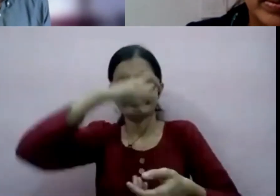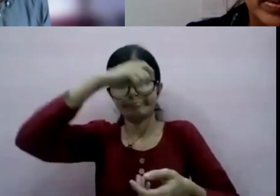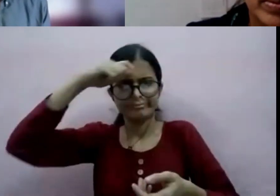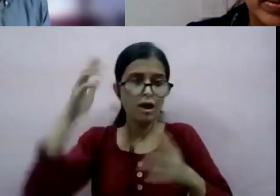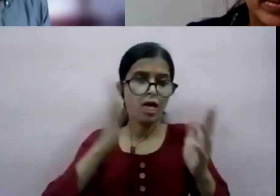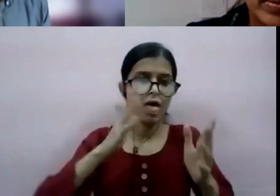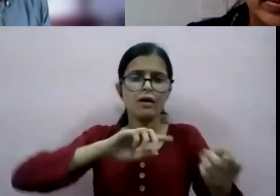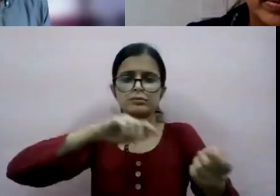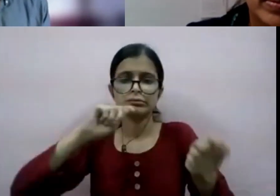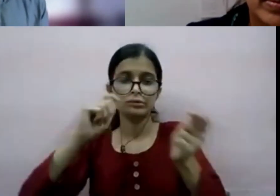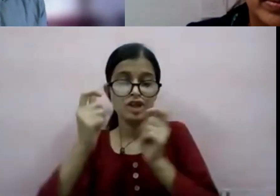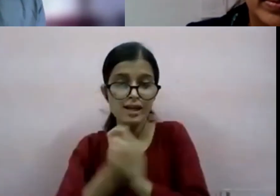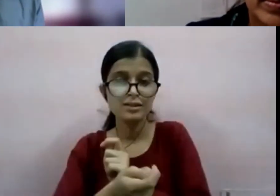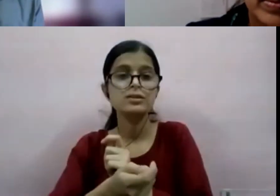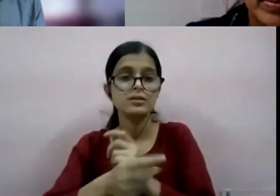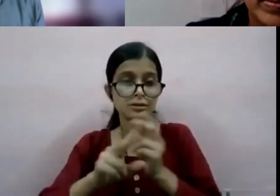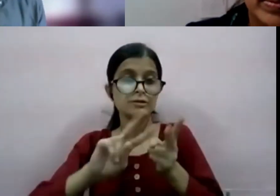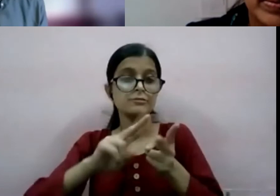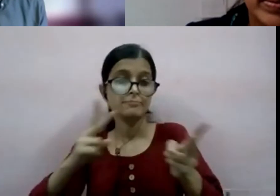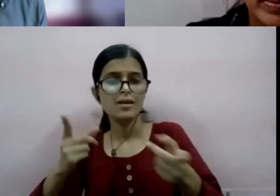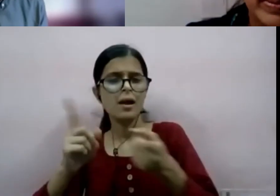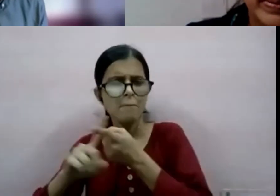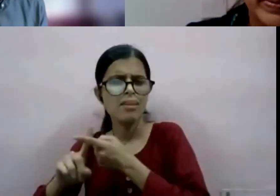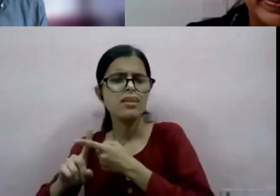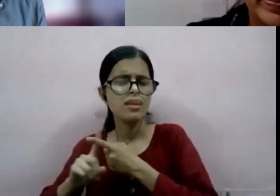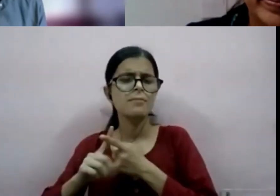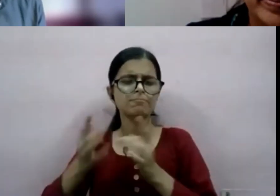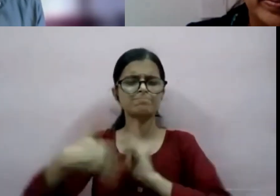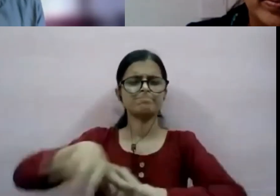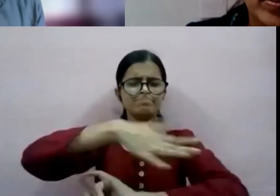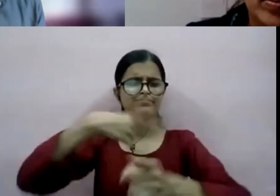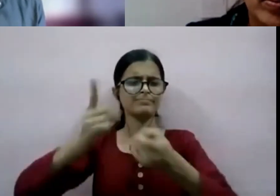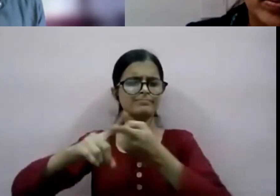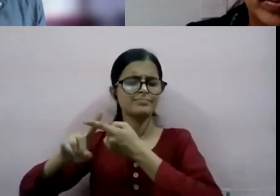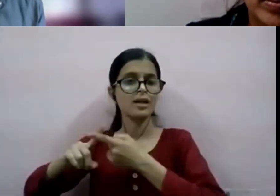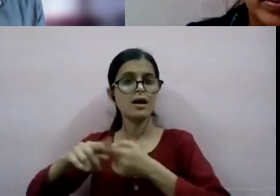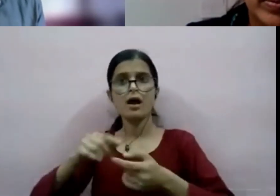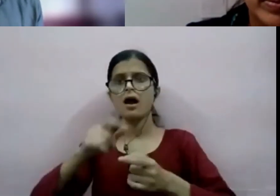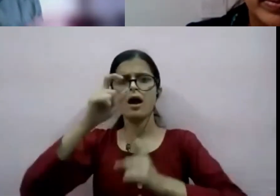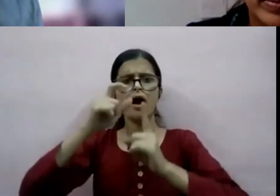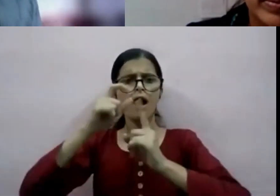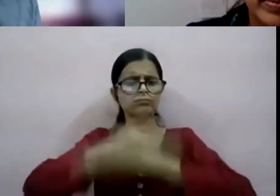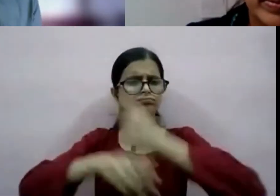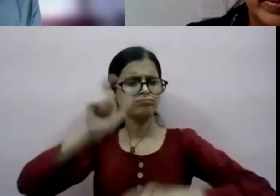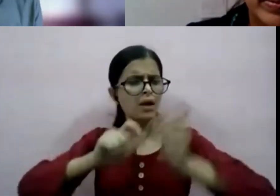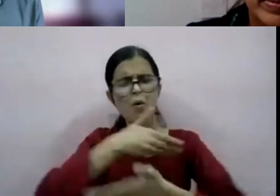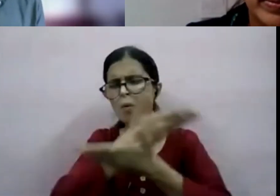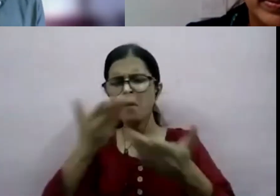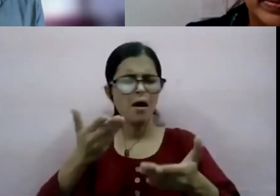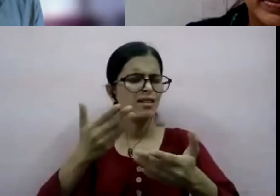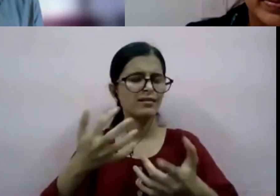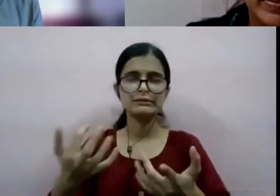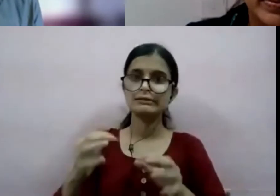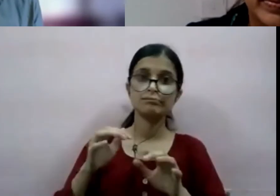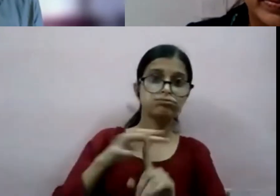people as weather changes, and whether or not disabled people will be another big thing that hits through. So there's global things hit